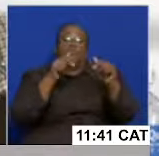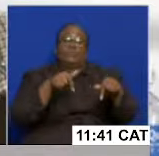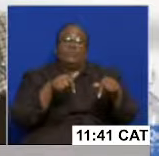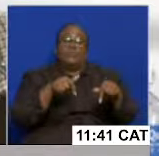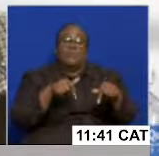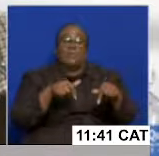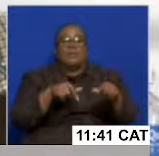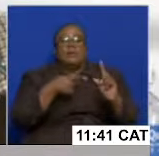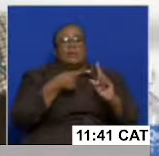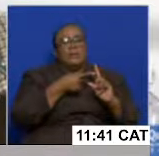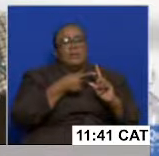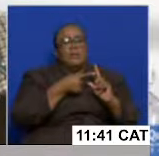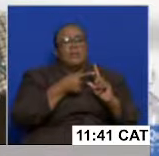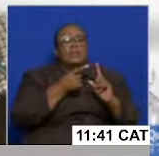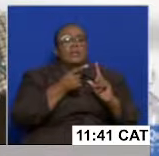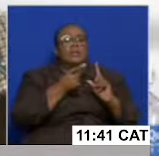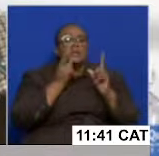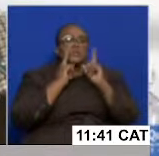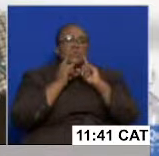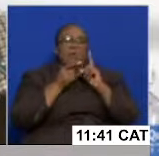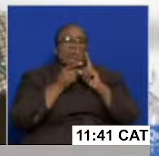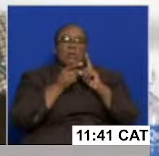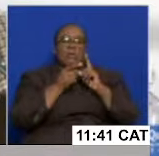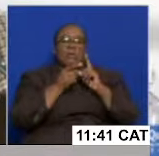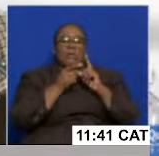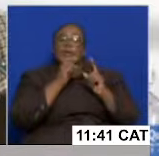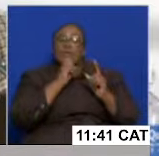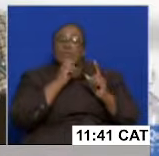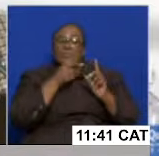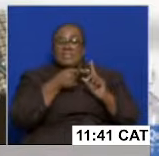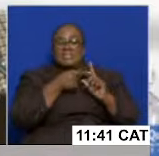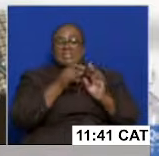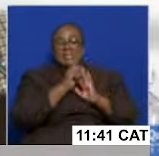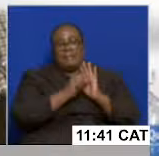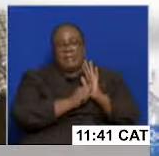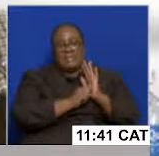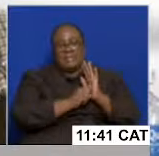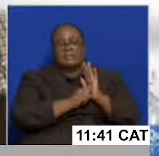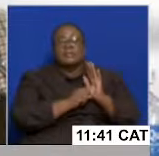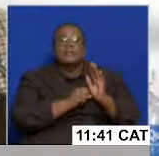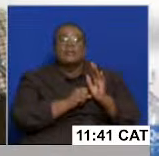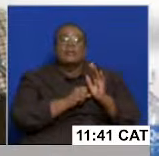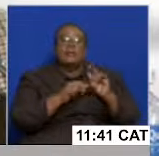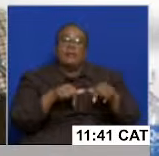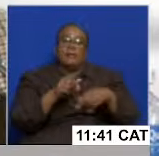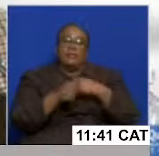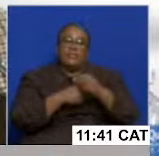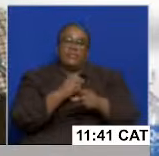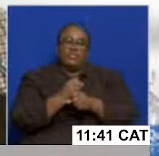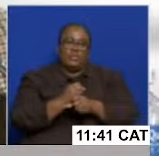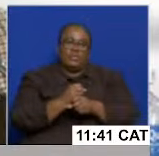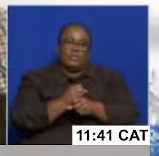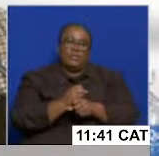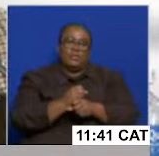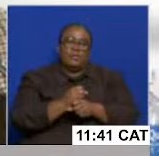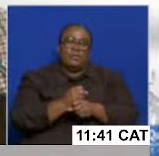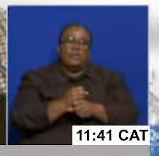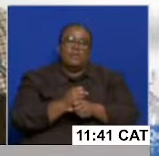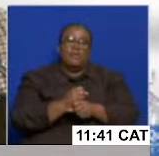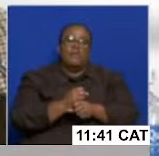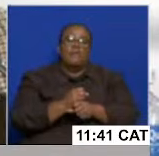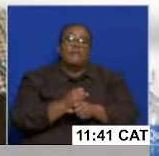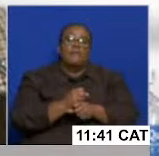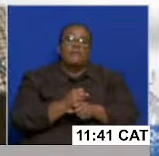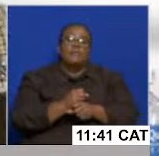this statement on the 14th of April earlier this year, and it's reflected in page 170 of the transcript.